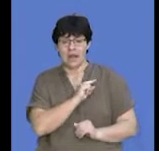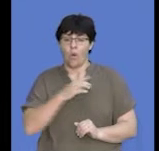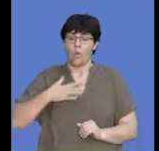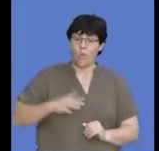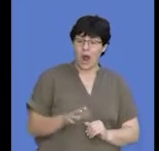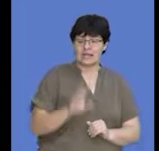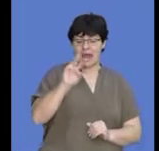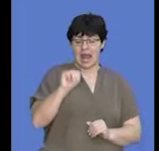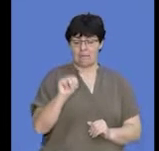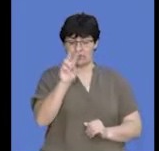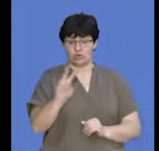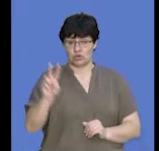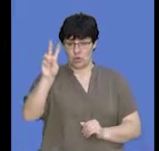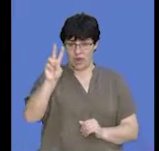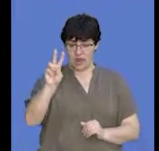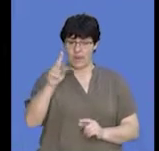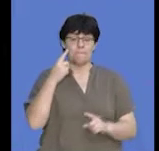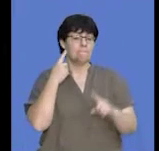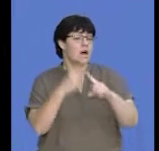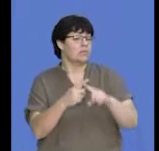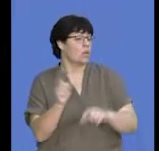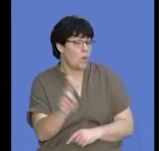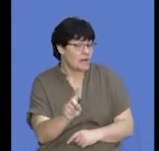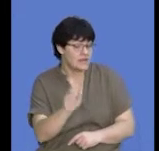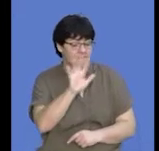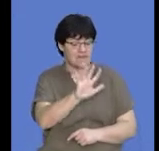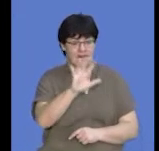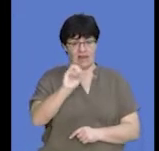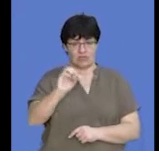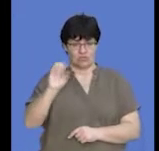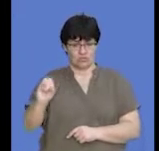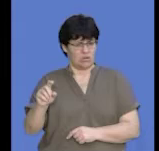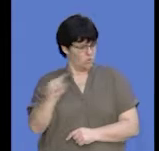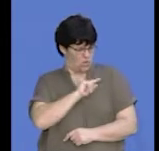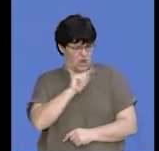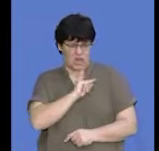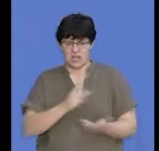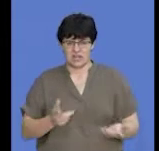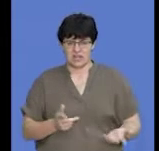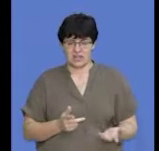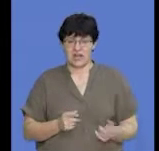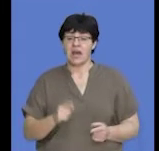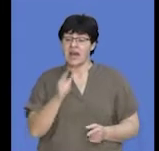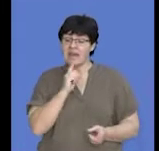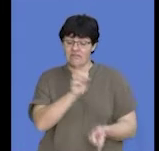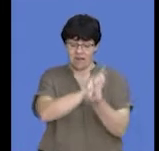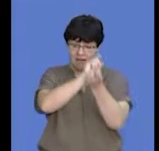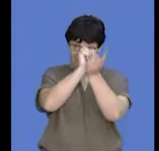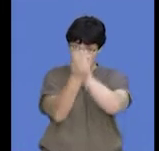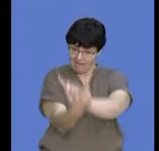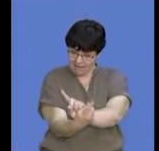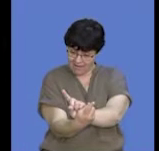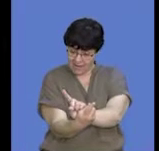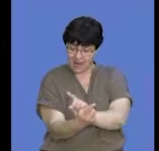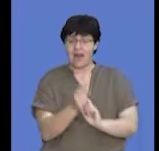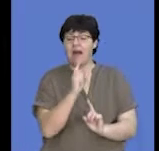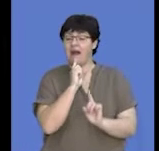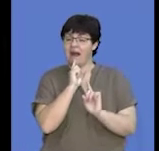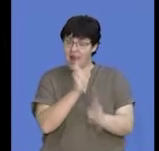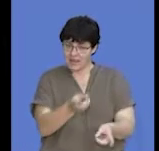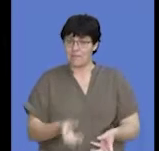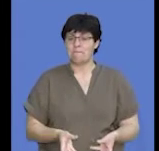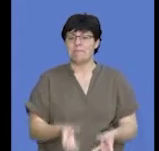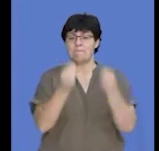meters squared, I'm multiplying by 500. Why? Because then when I convert, my answer comes